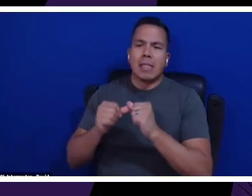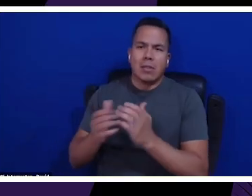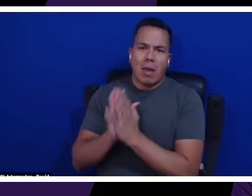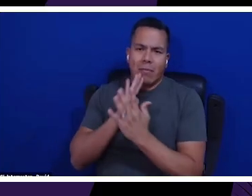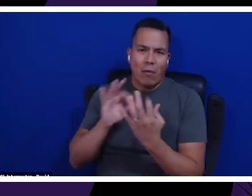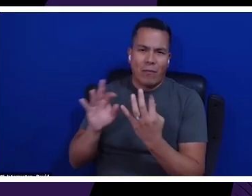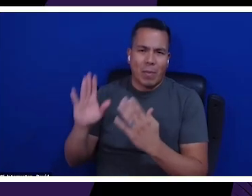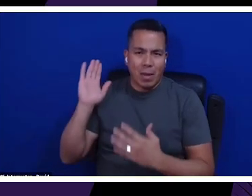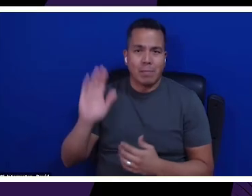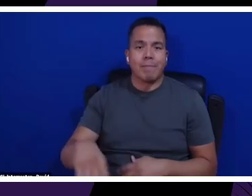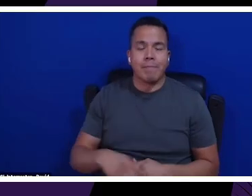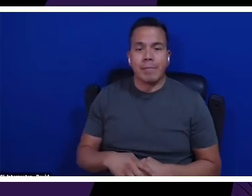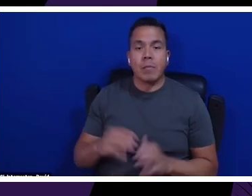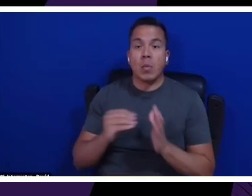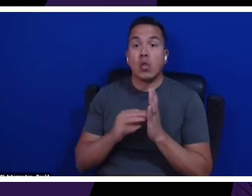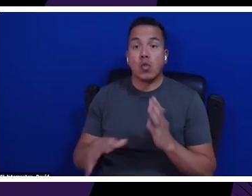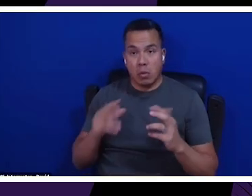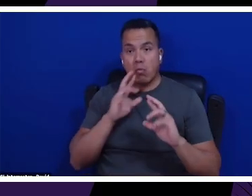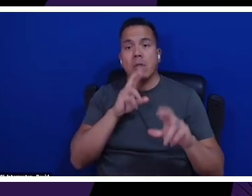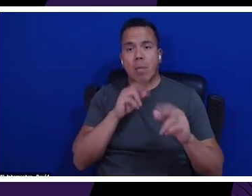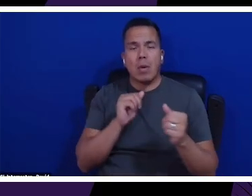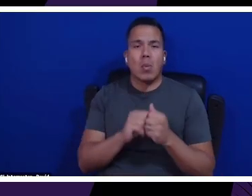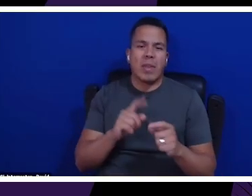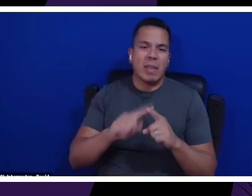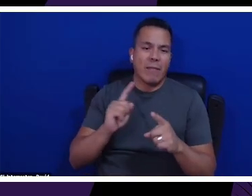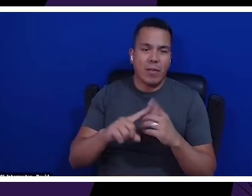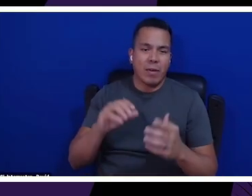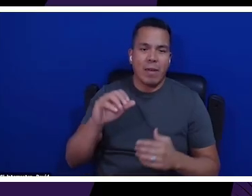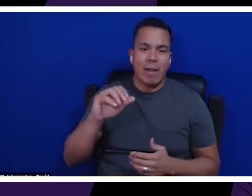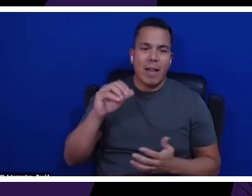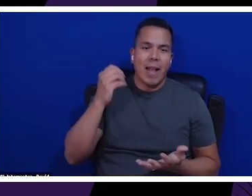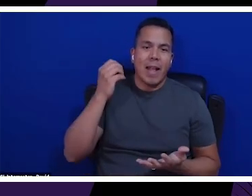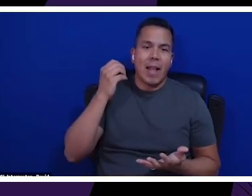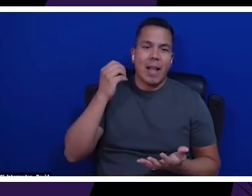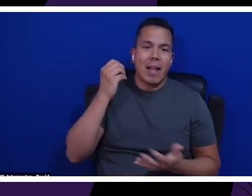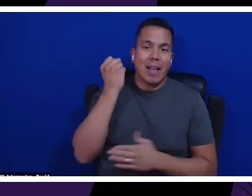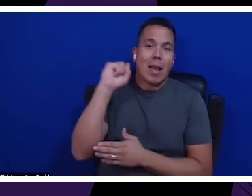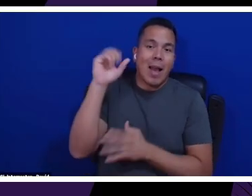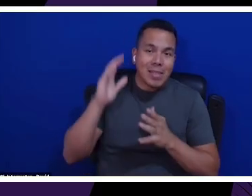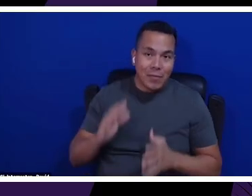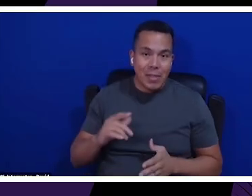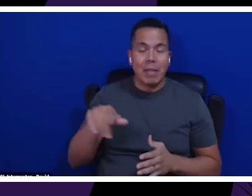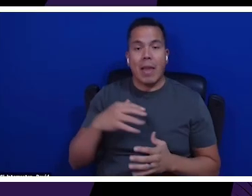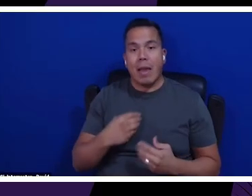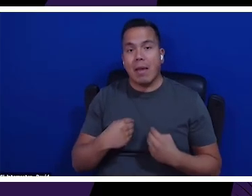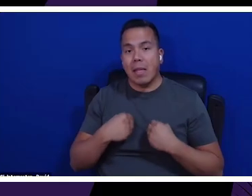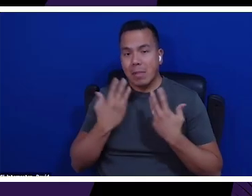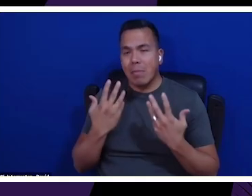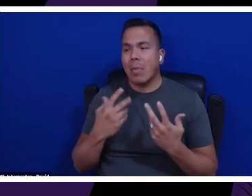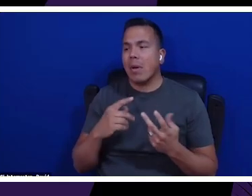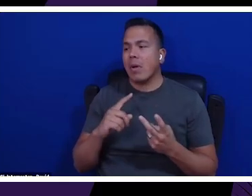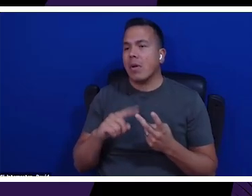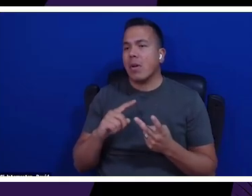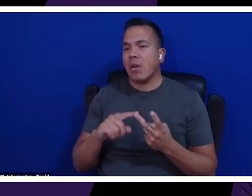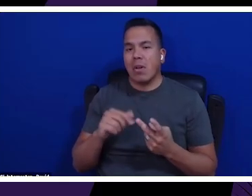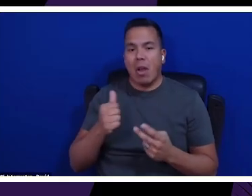feedback. Students responded to us with activists they admire, slogans and chants that inspire them, and the LA protests